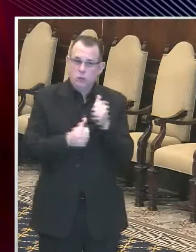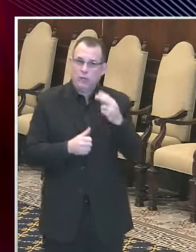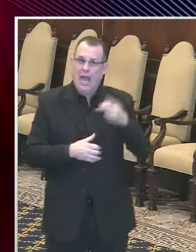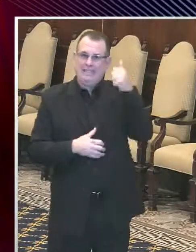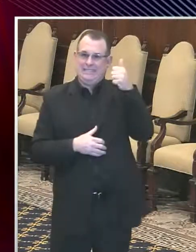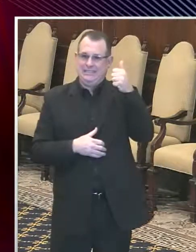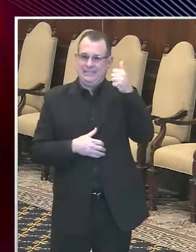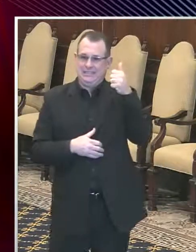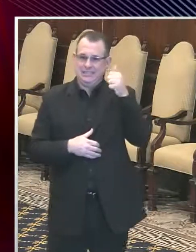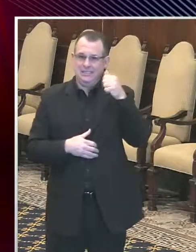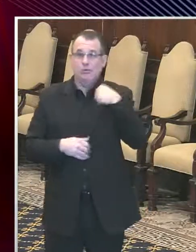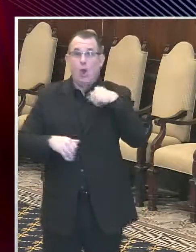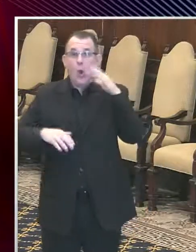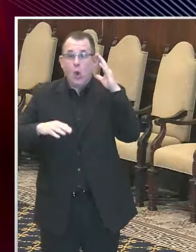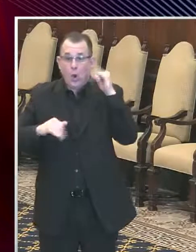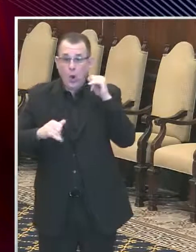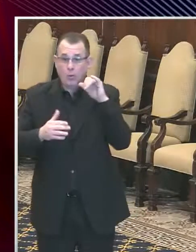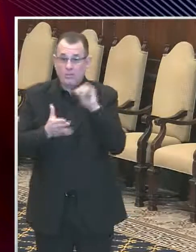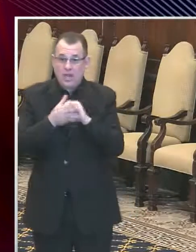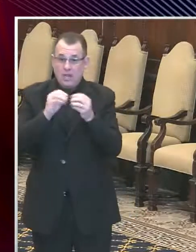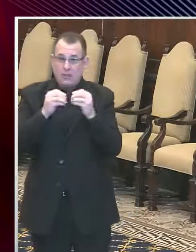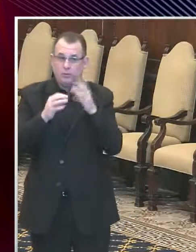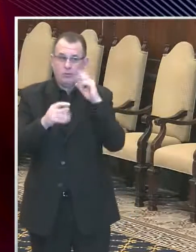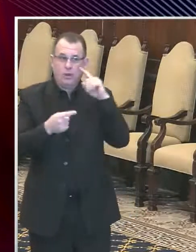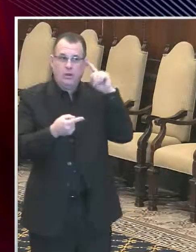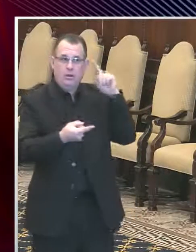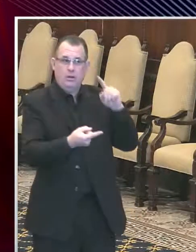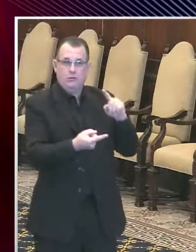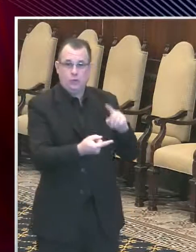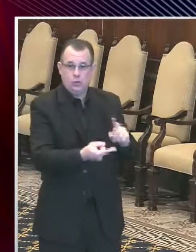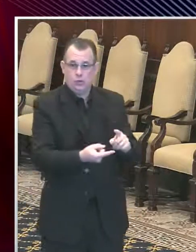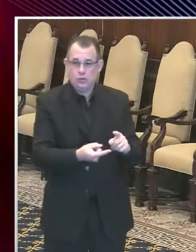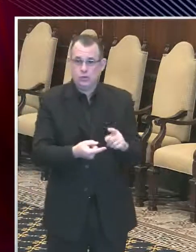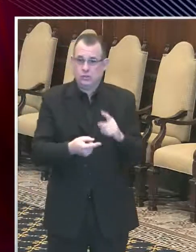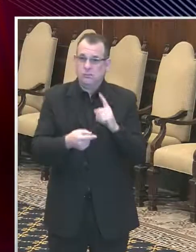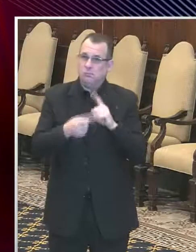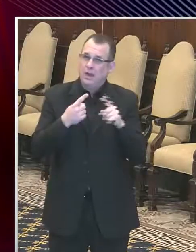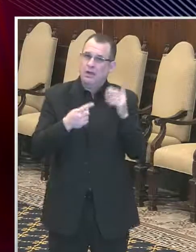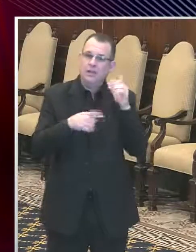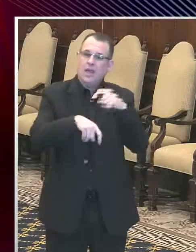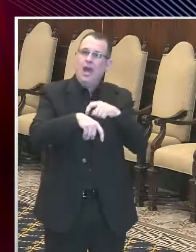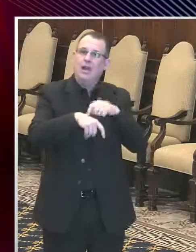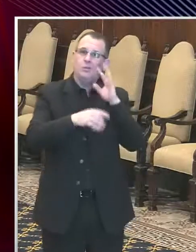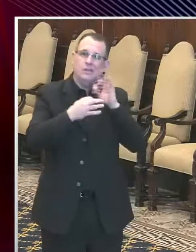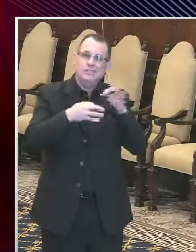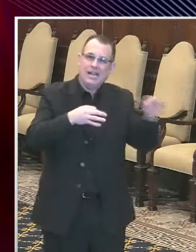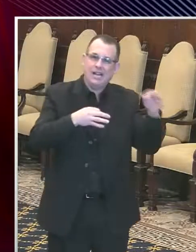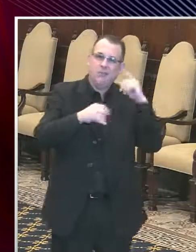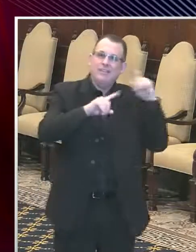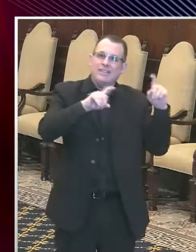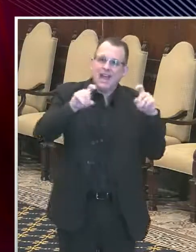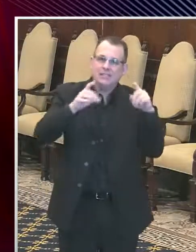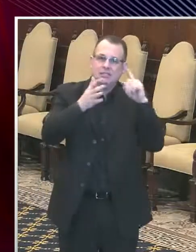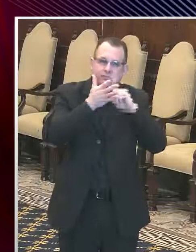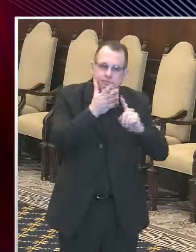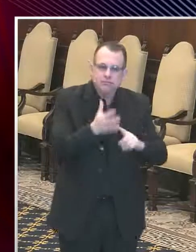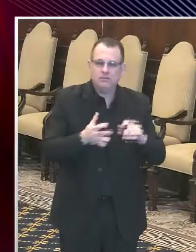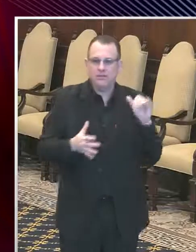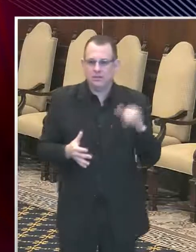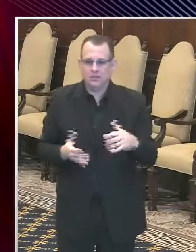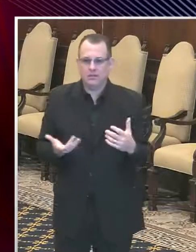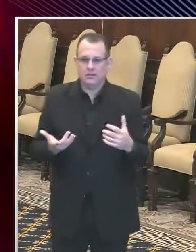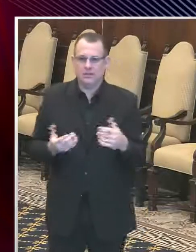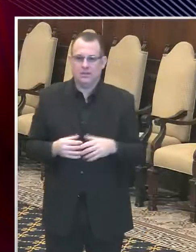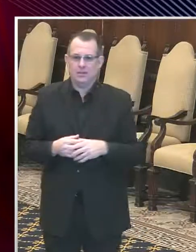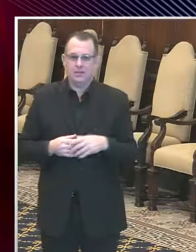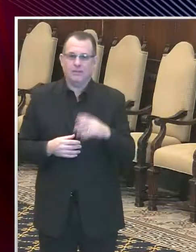hope that since then, the numbers are down, but there's going to be a delay in reporting those numbers as well. So right now, our peak is there in early April. We hope it stays, that's